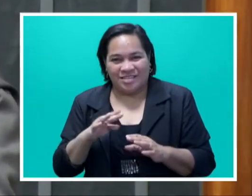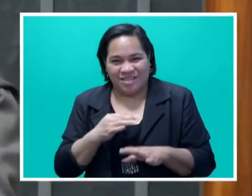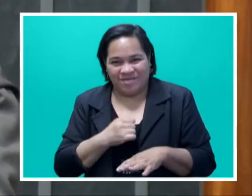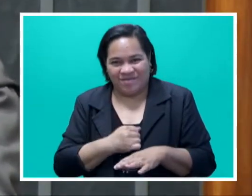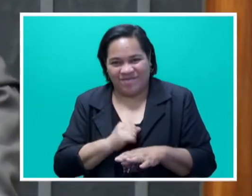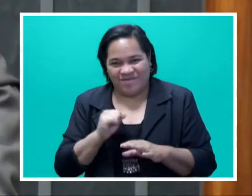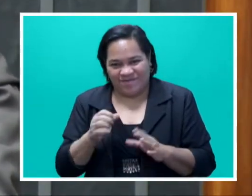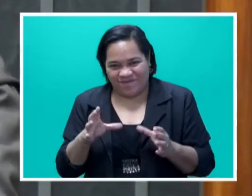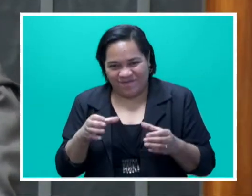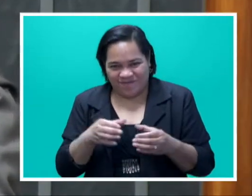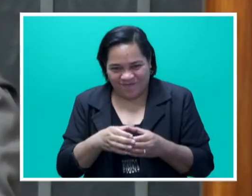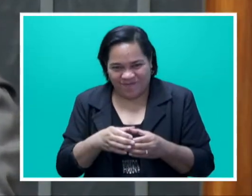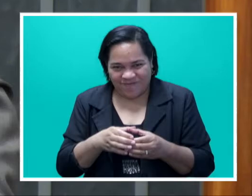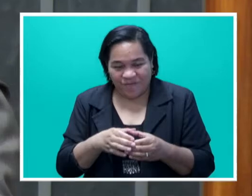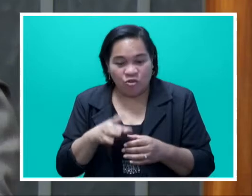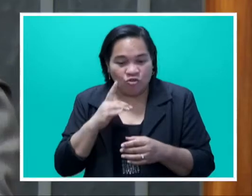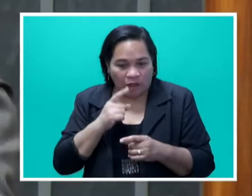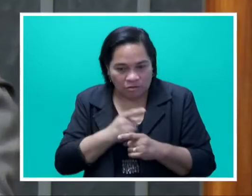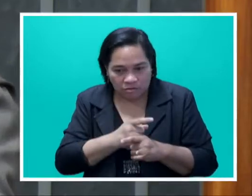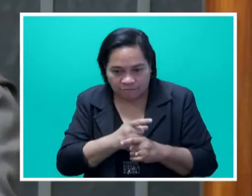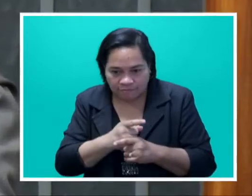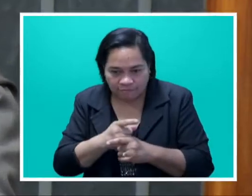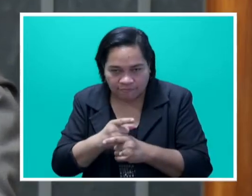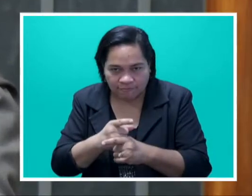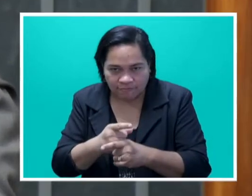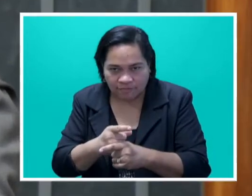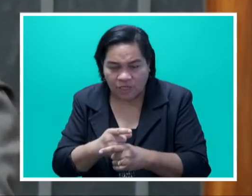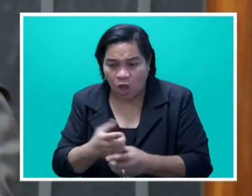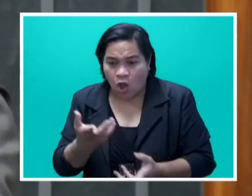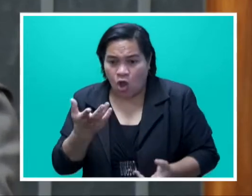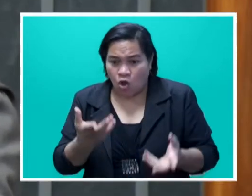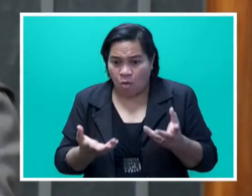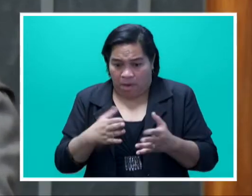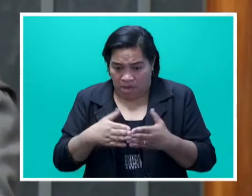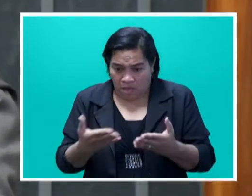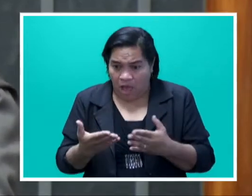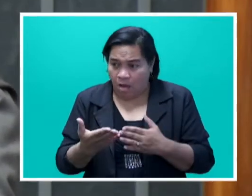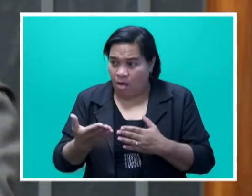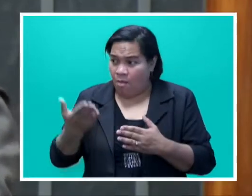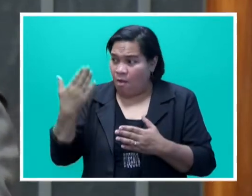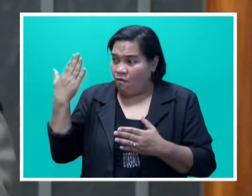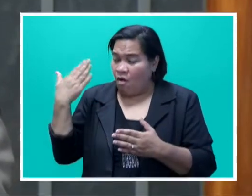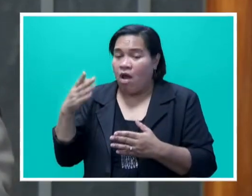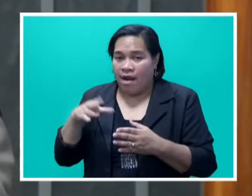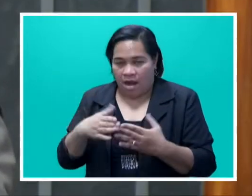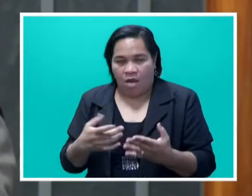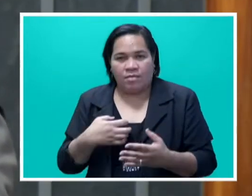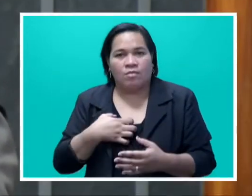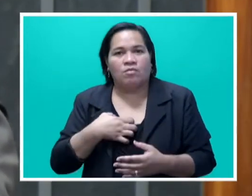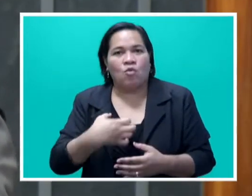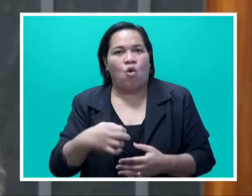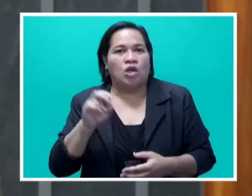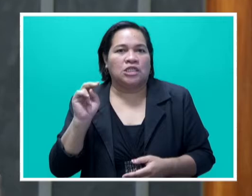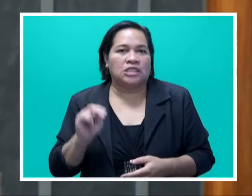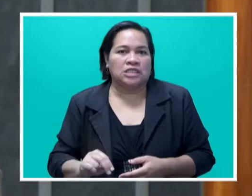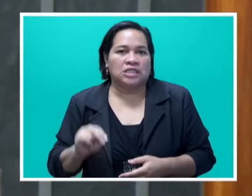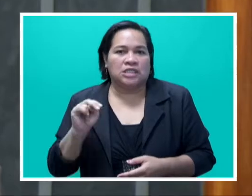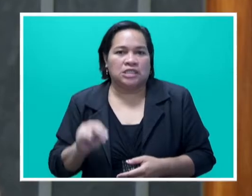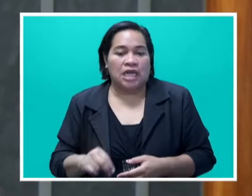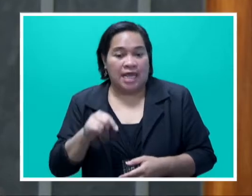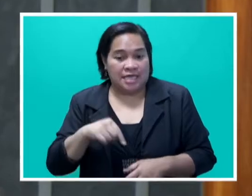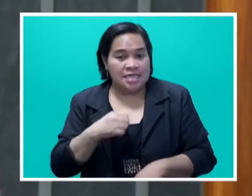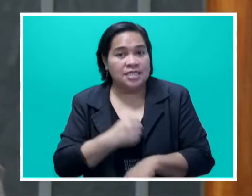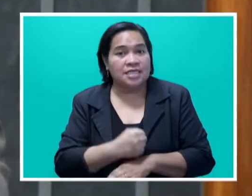through the pandemic. More than ever before, Mr. Speaker, more than ever before in Fiji's history, this